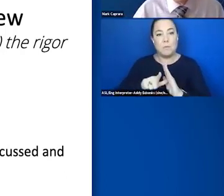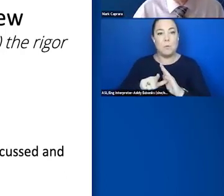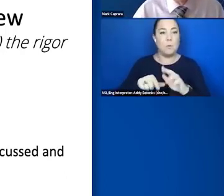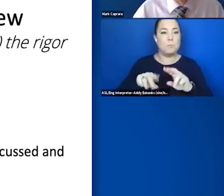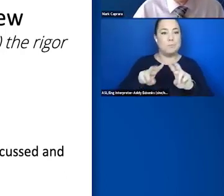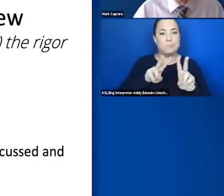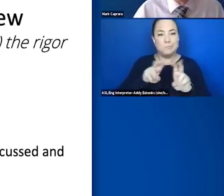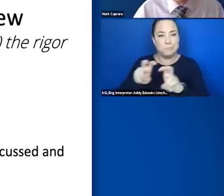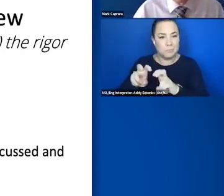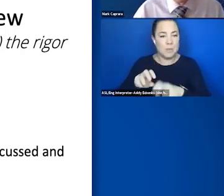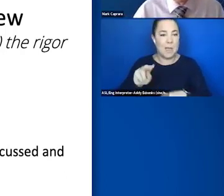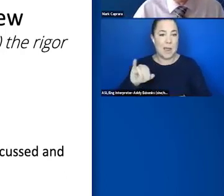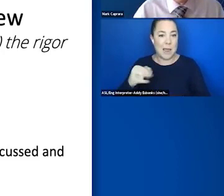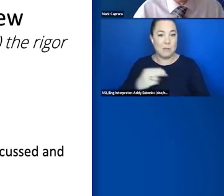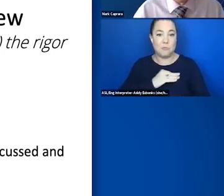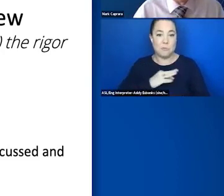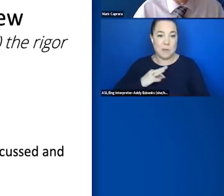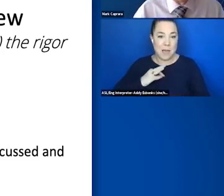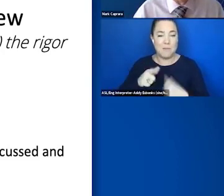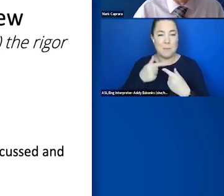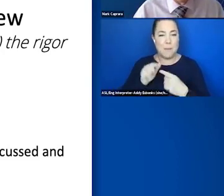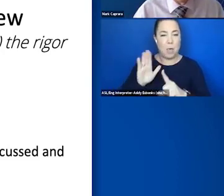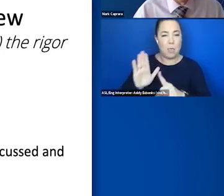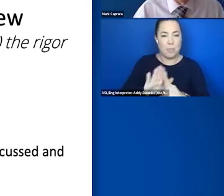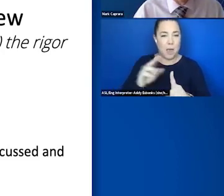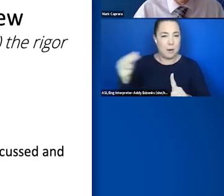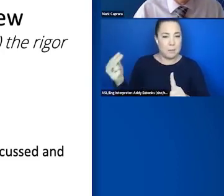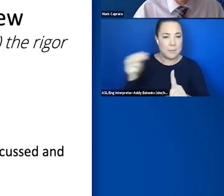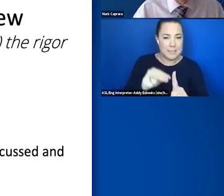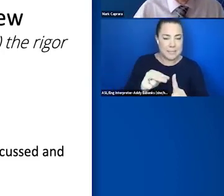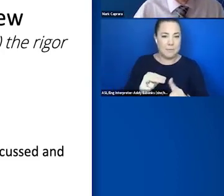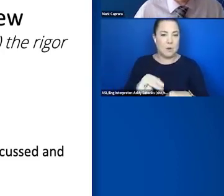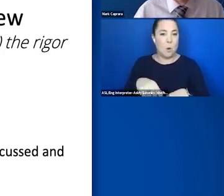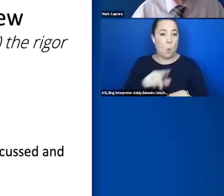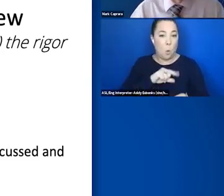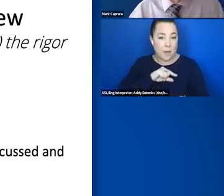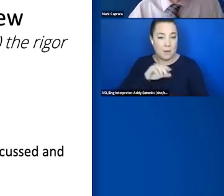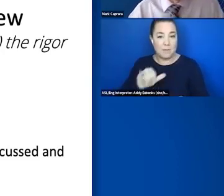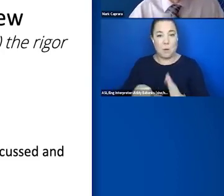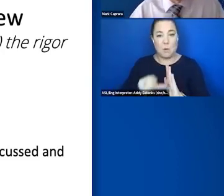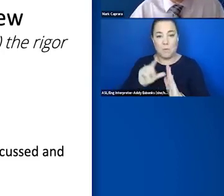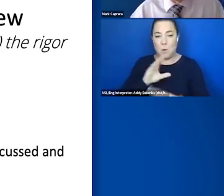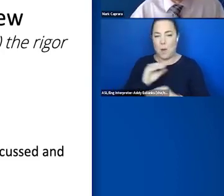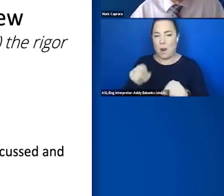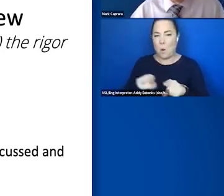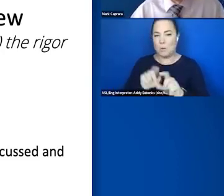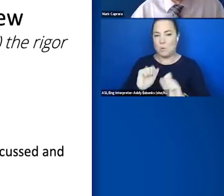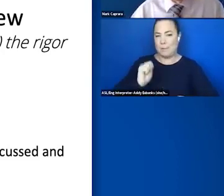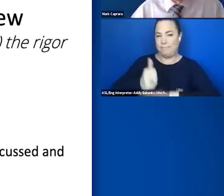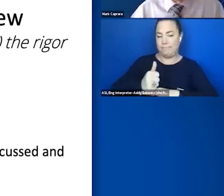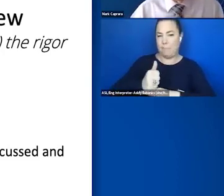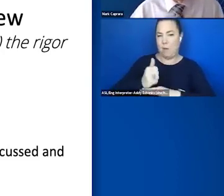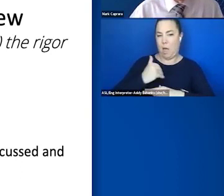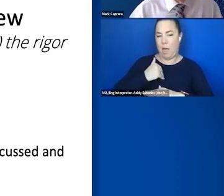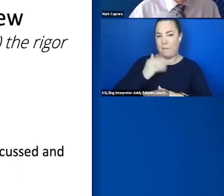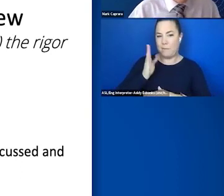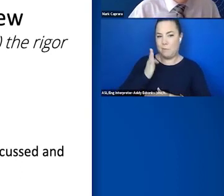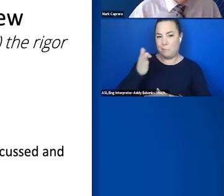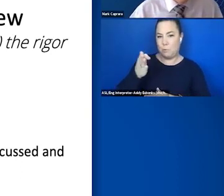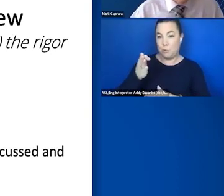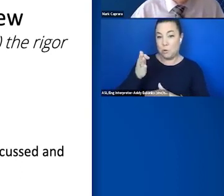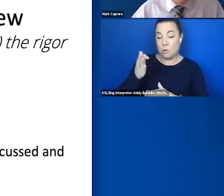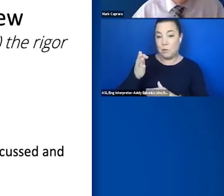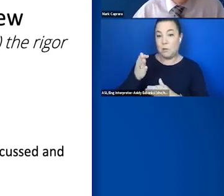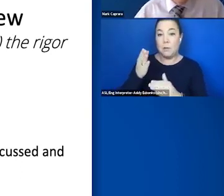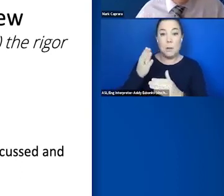benchmark new surveys against previous survey data. And we will engage with the applicant community for